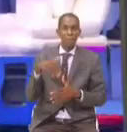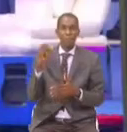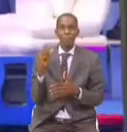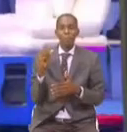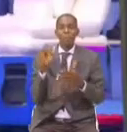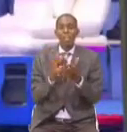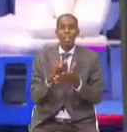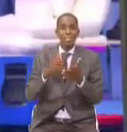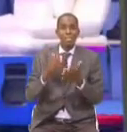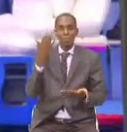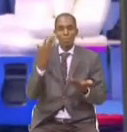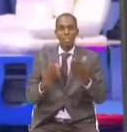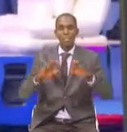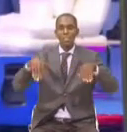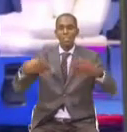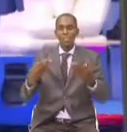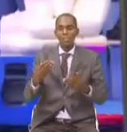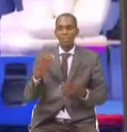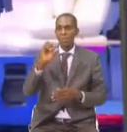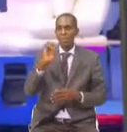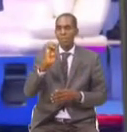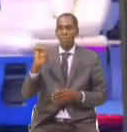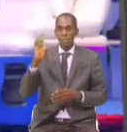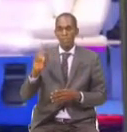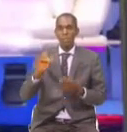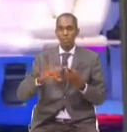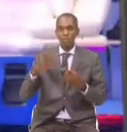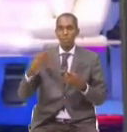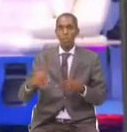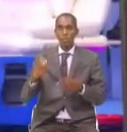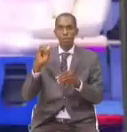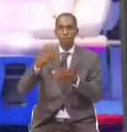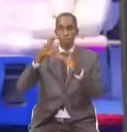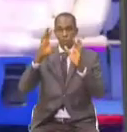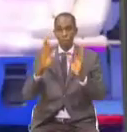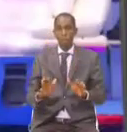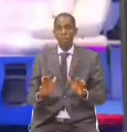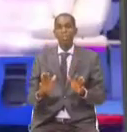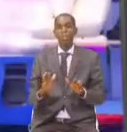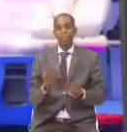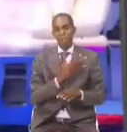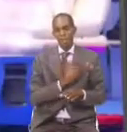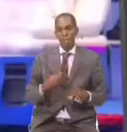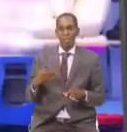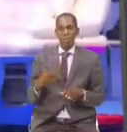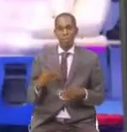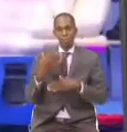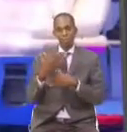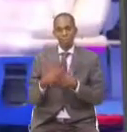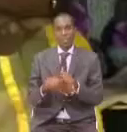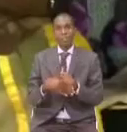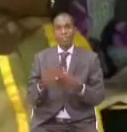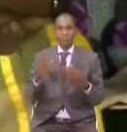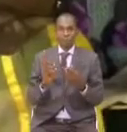it may give seed to the sower and bread to the eater. Then in verse 11, so